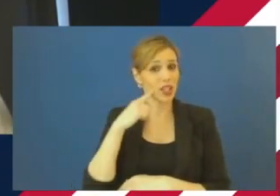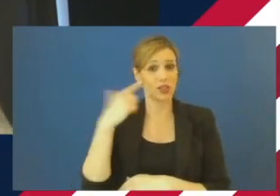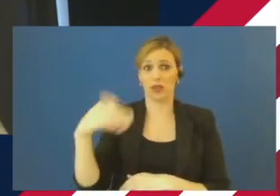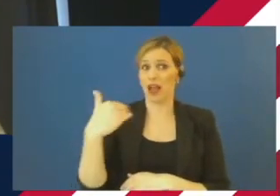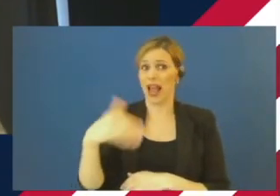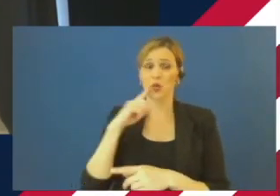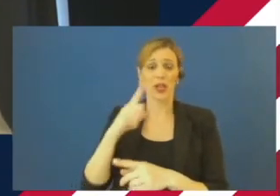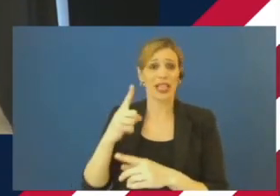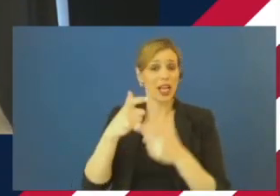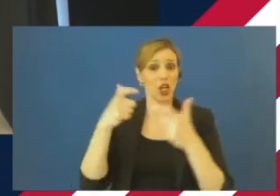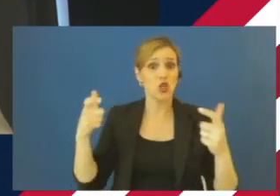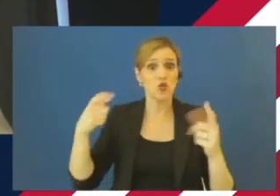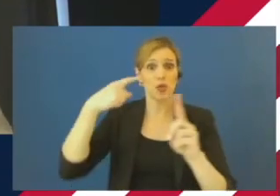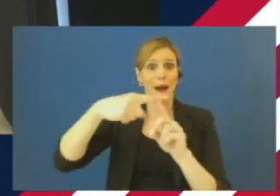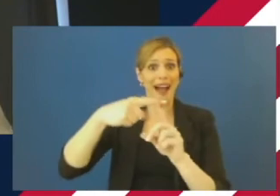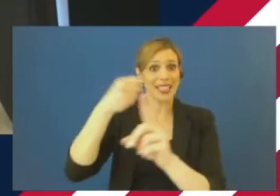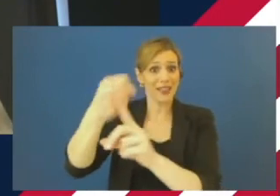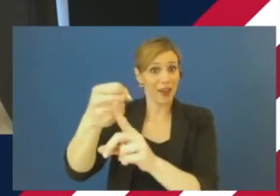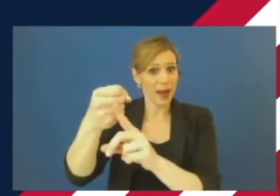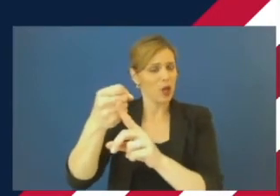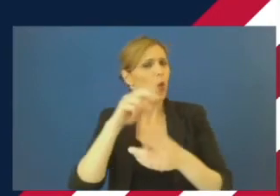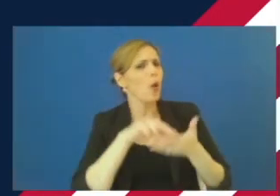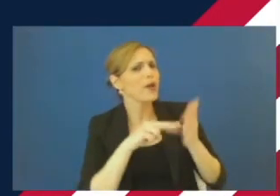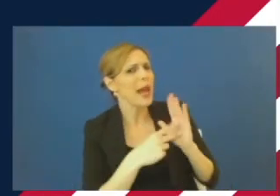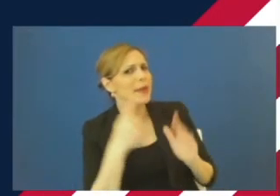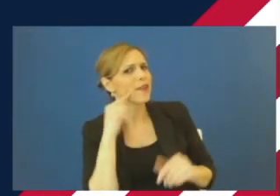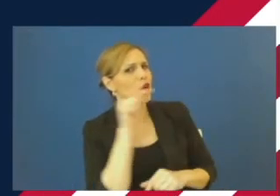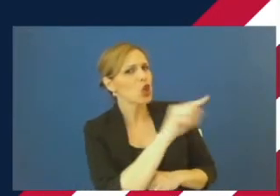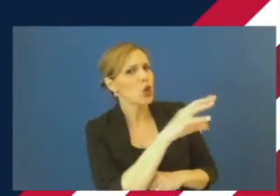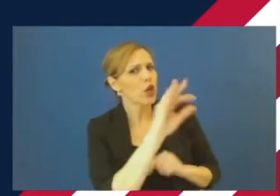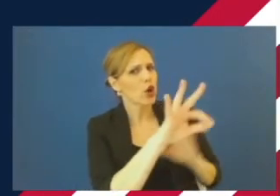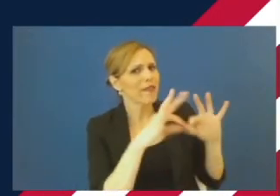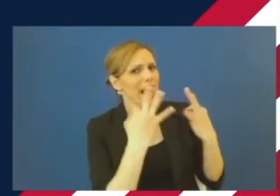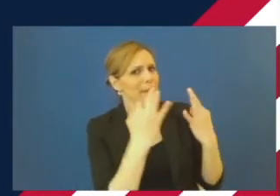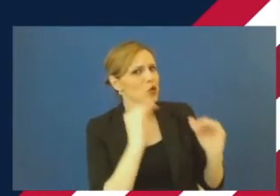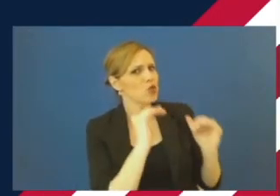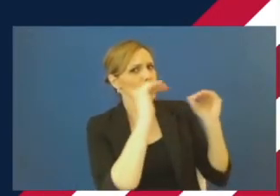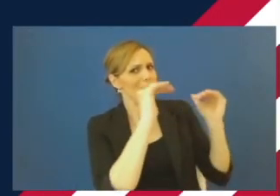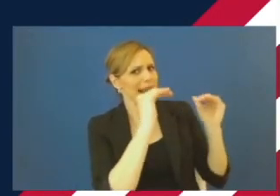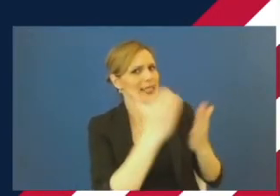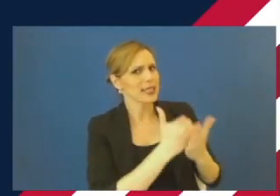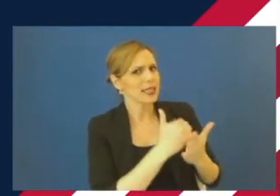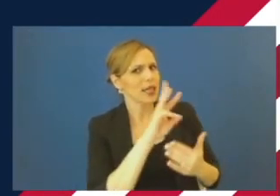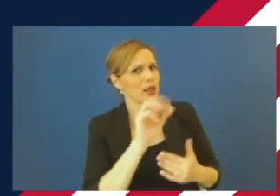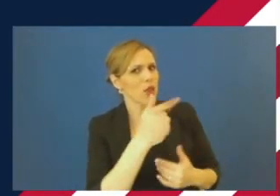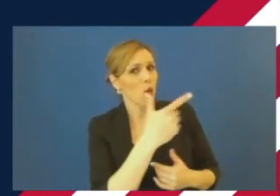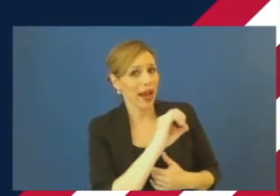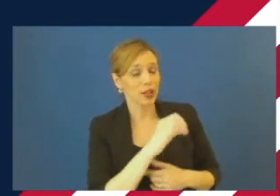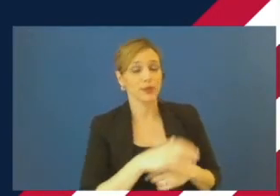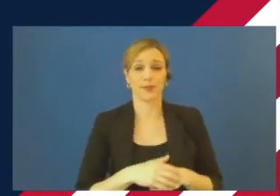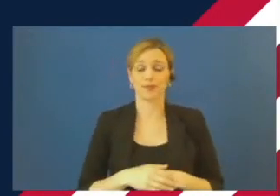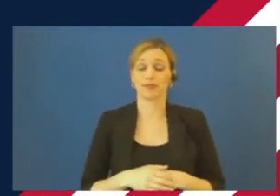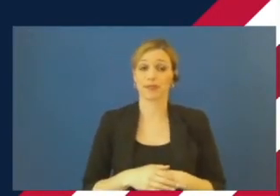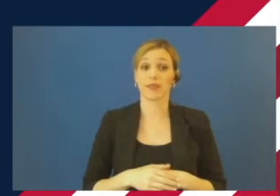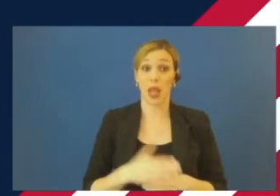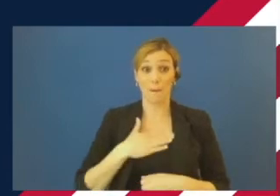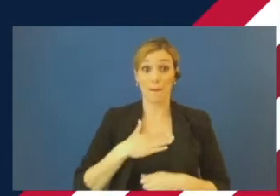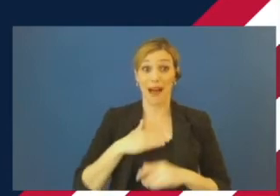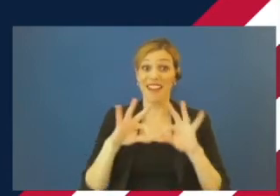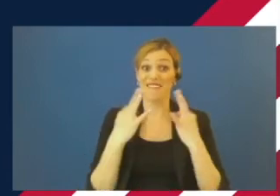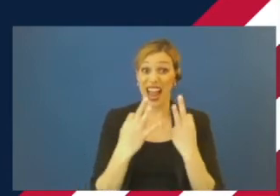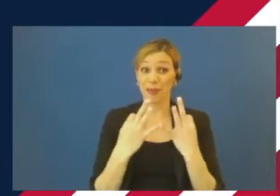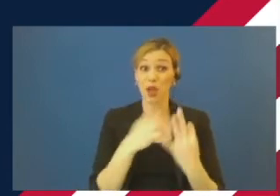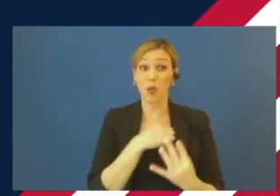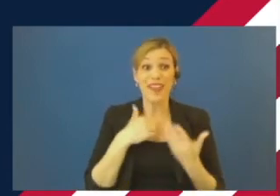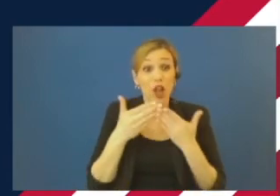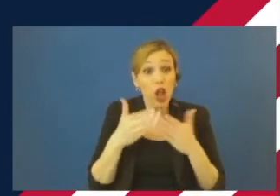yours? Definitely. As I mentioned, my family has become homeless twice due to low wages. And that's what 15 means.